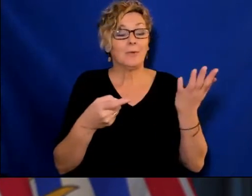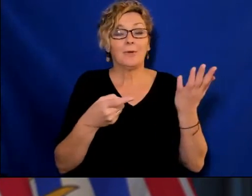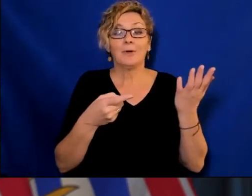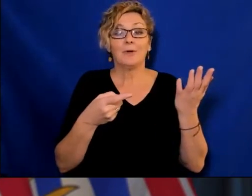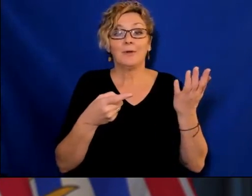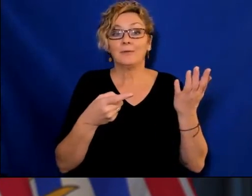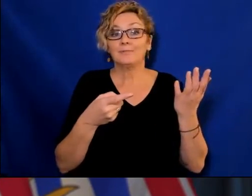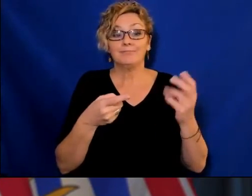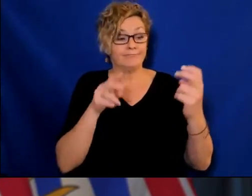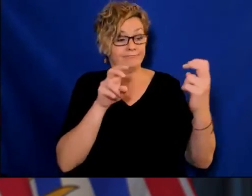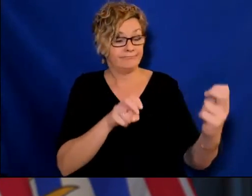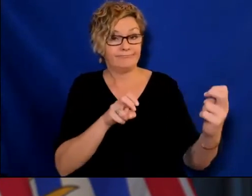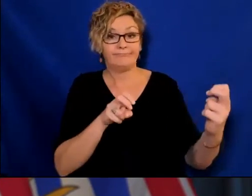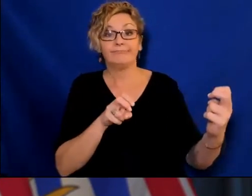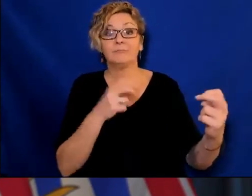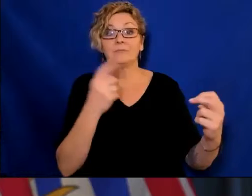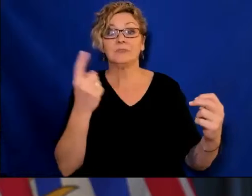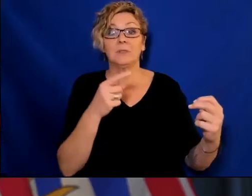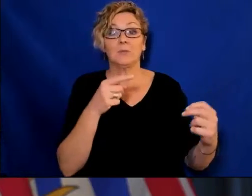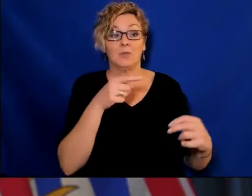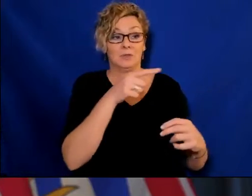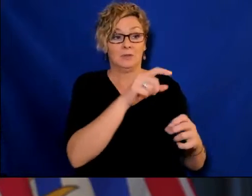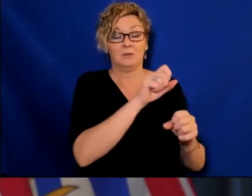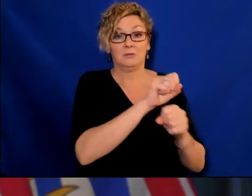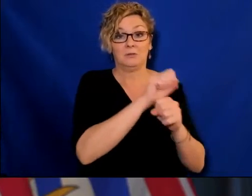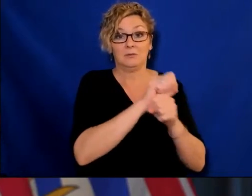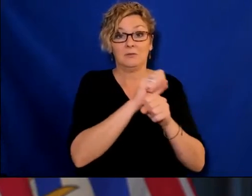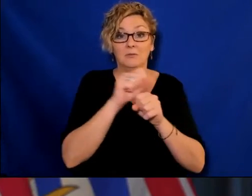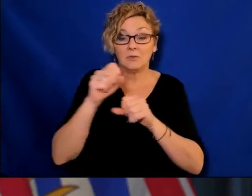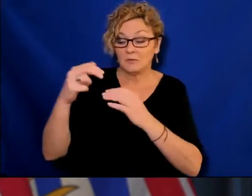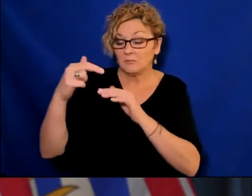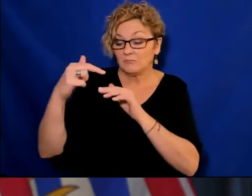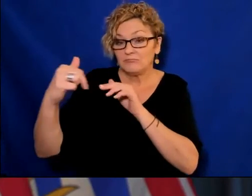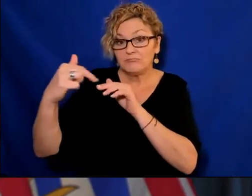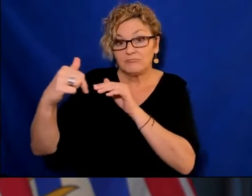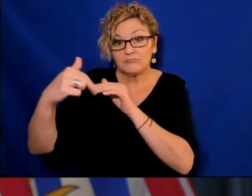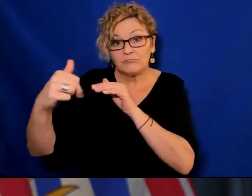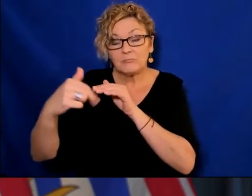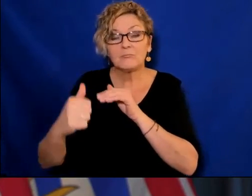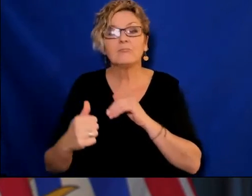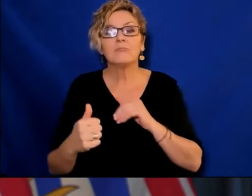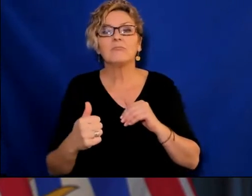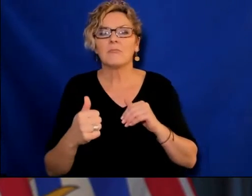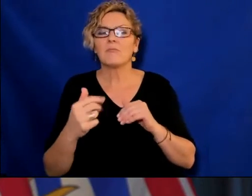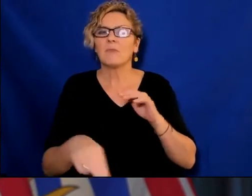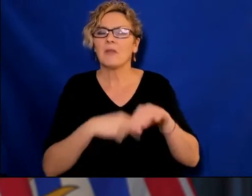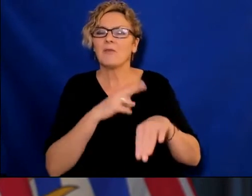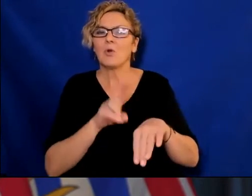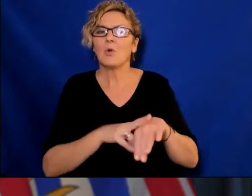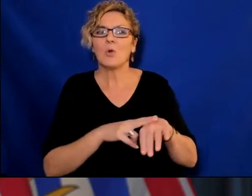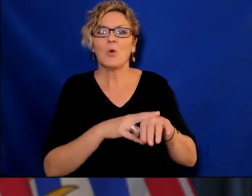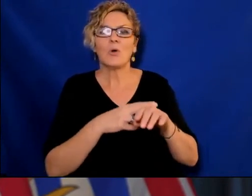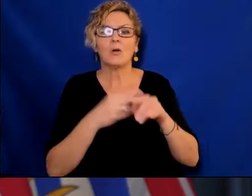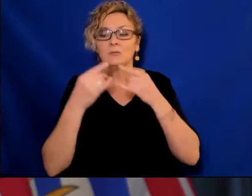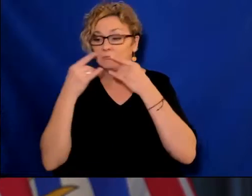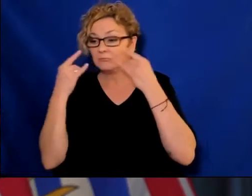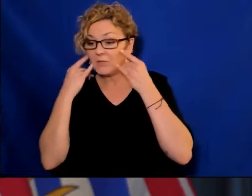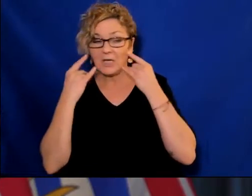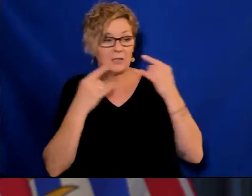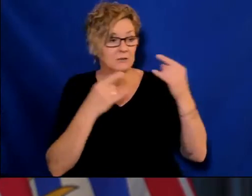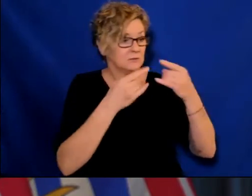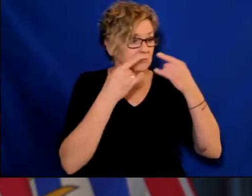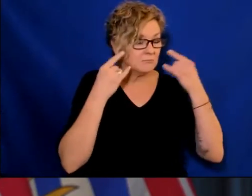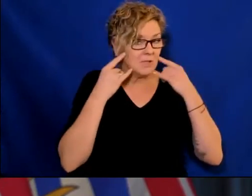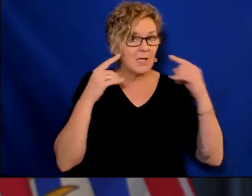of the different things that we have in place to prevent transmission in those settings. But the outdoor settings are